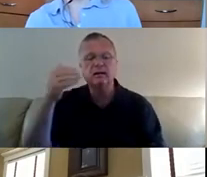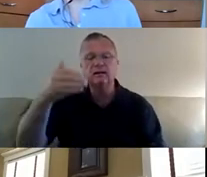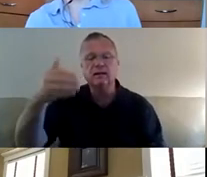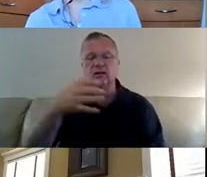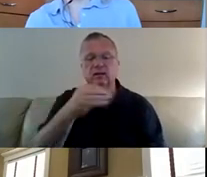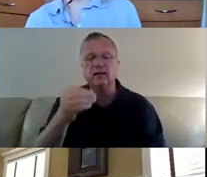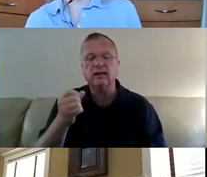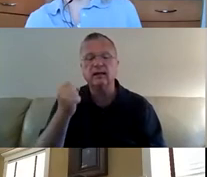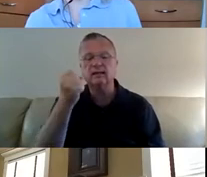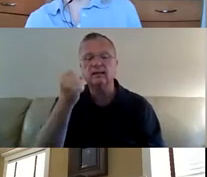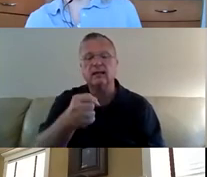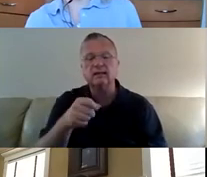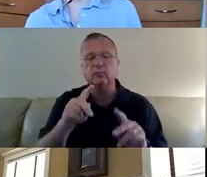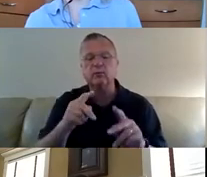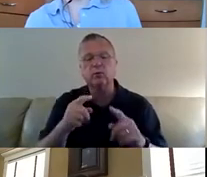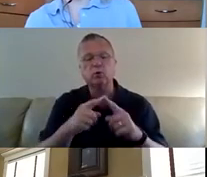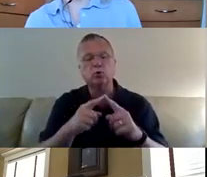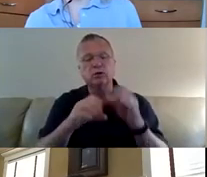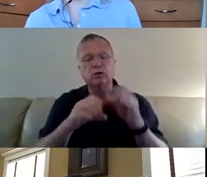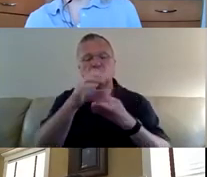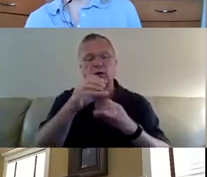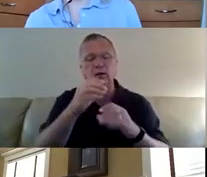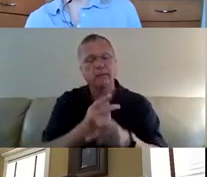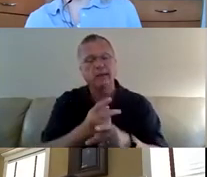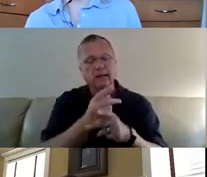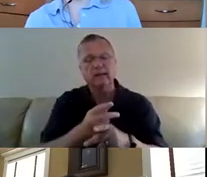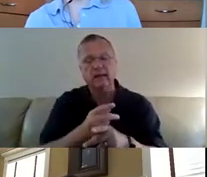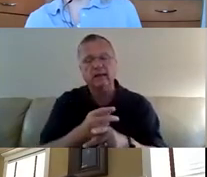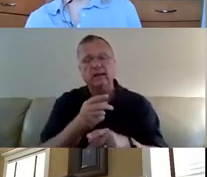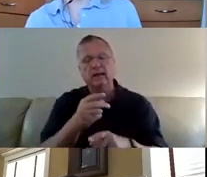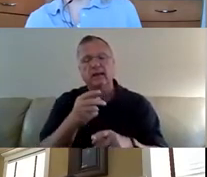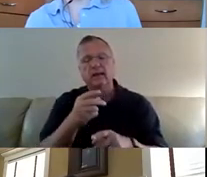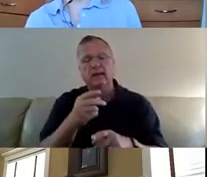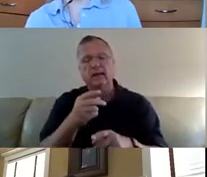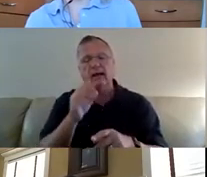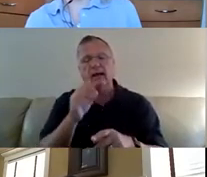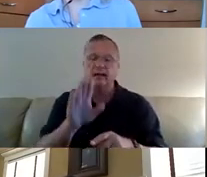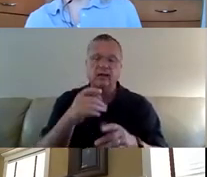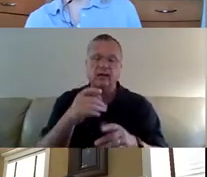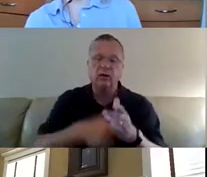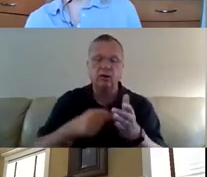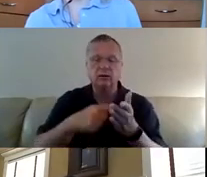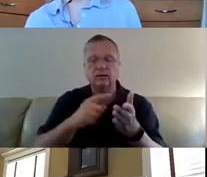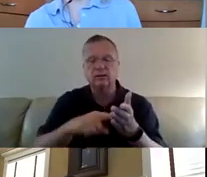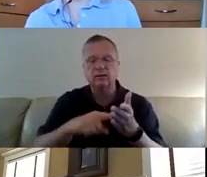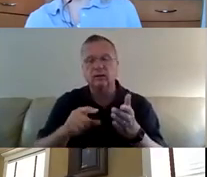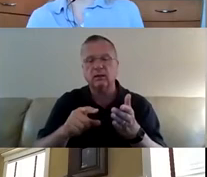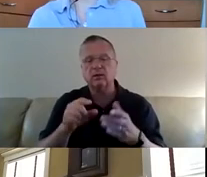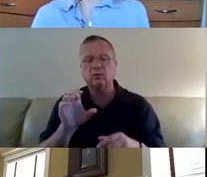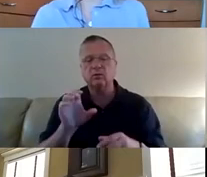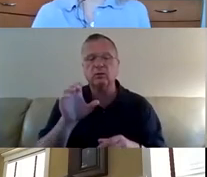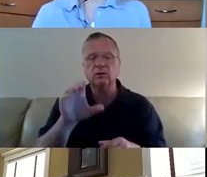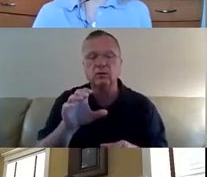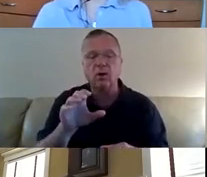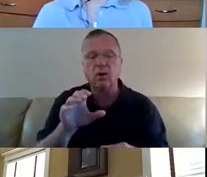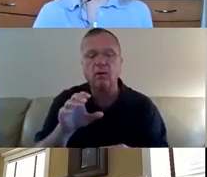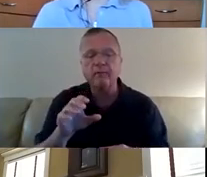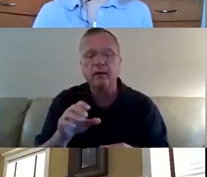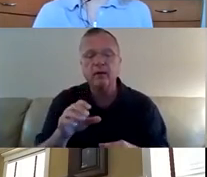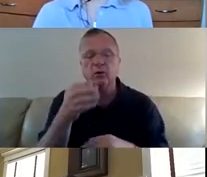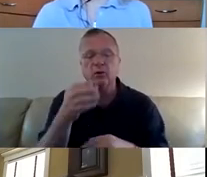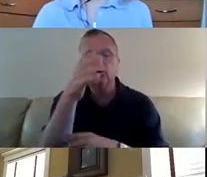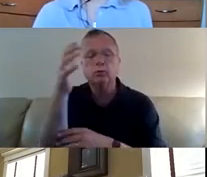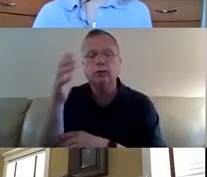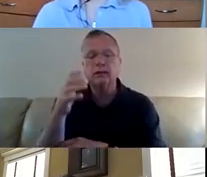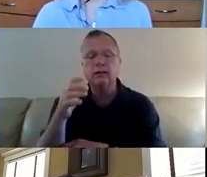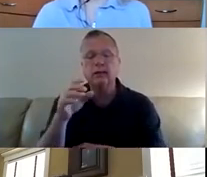construct, maintain, and use at their own cost and expense to install tree pits at 2635 Penn Avenue in the 2nd